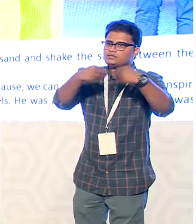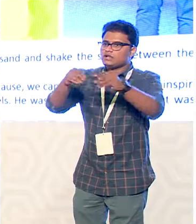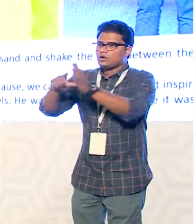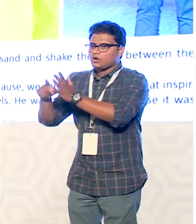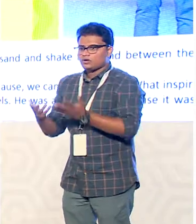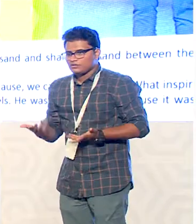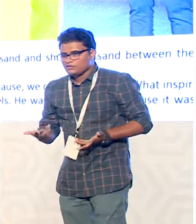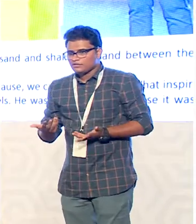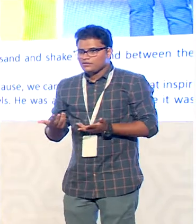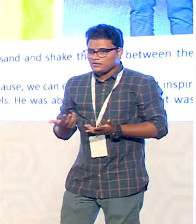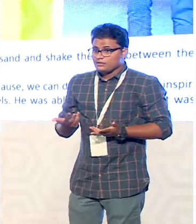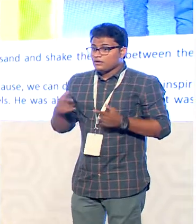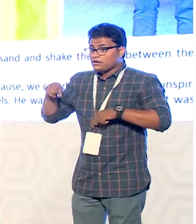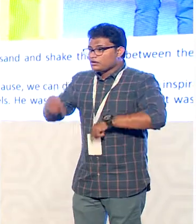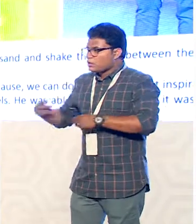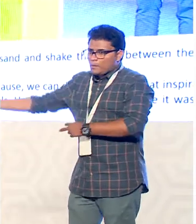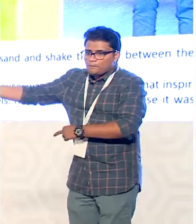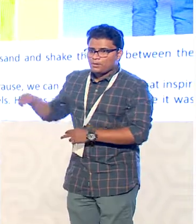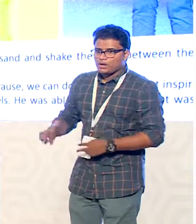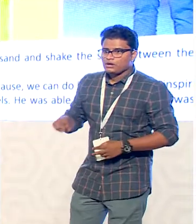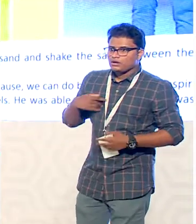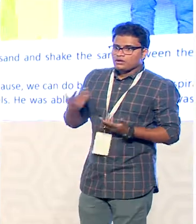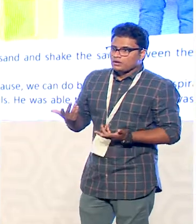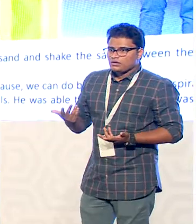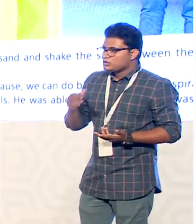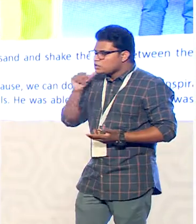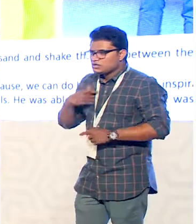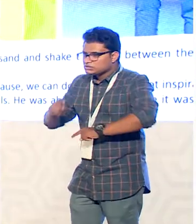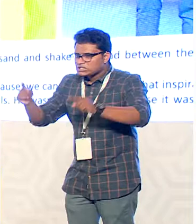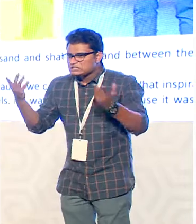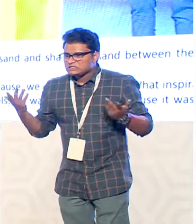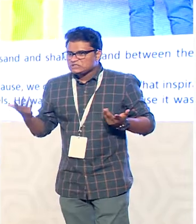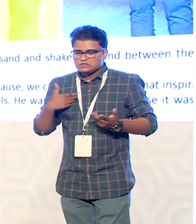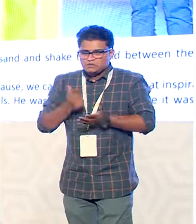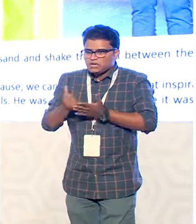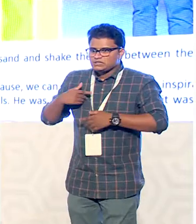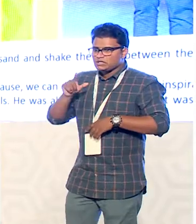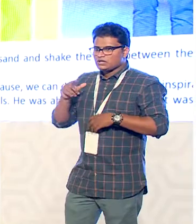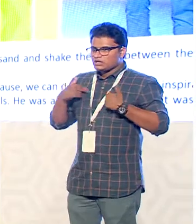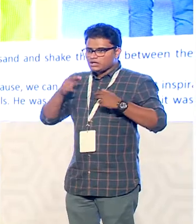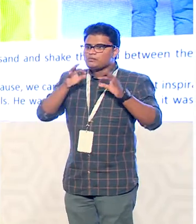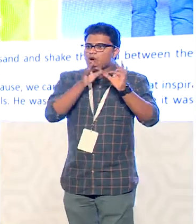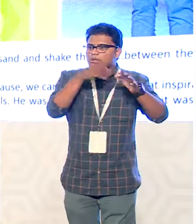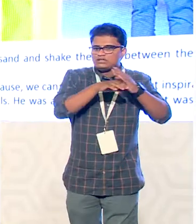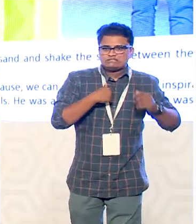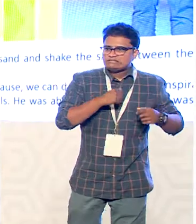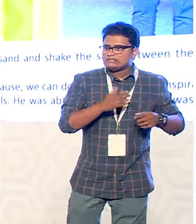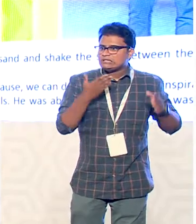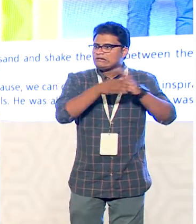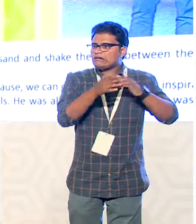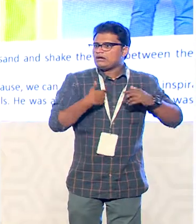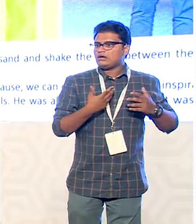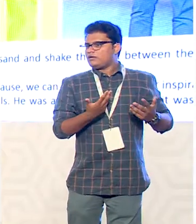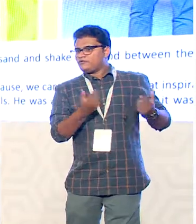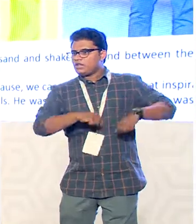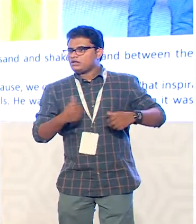barrister. And he has come back, he's not able to make a success of the practice in Bombay. And now the family